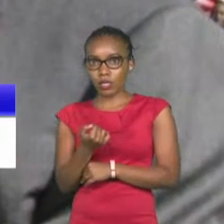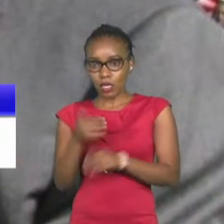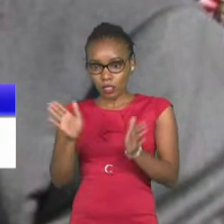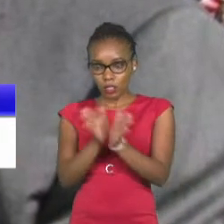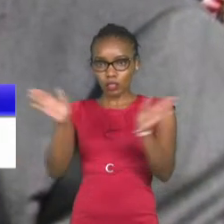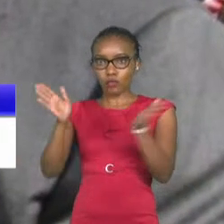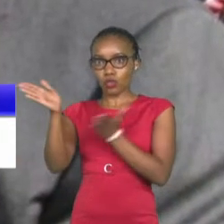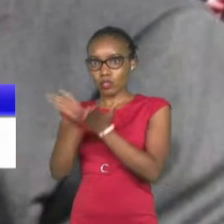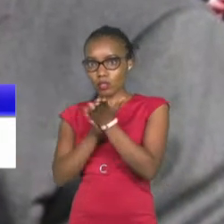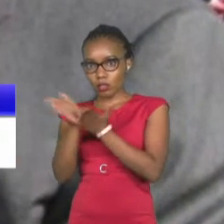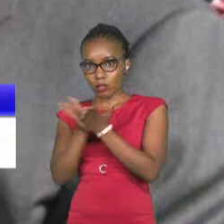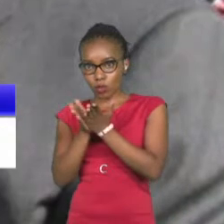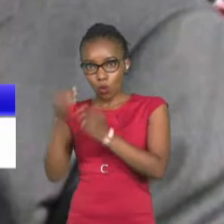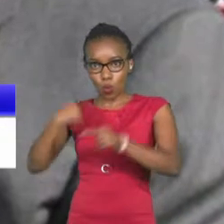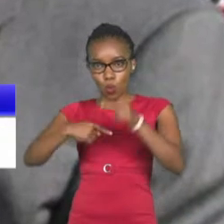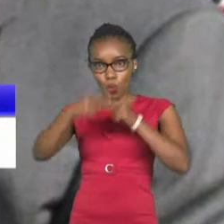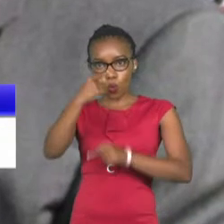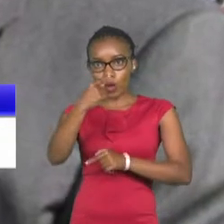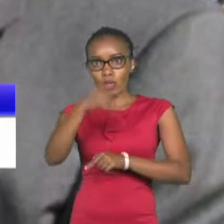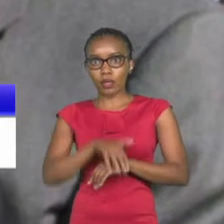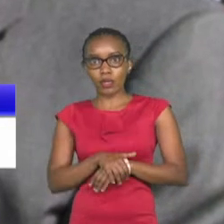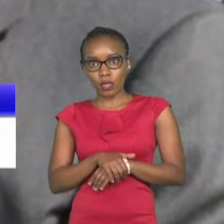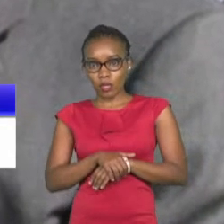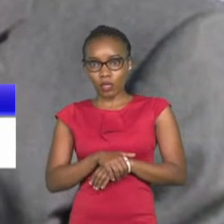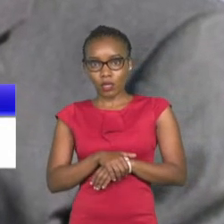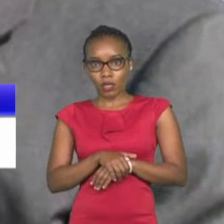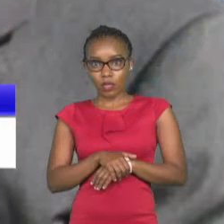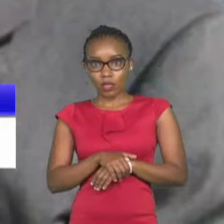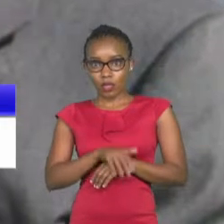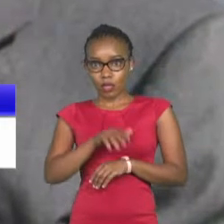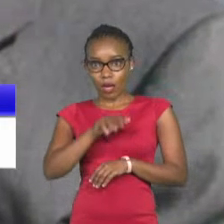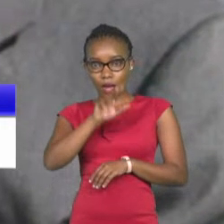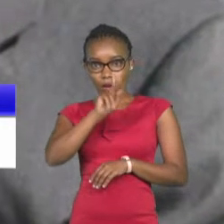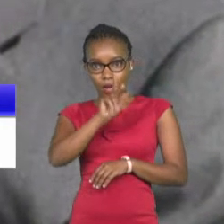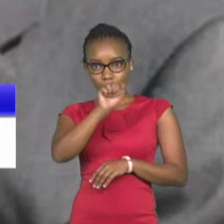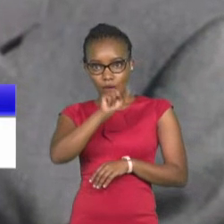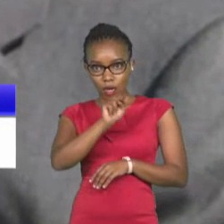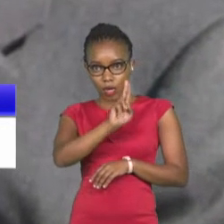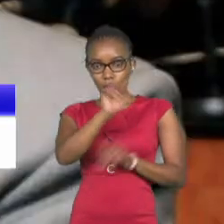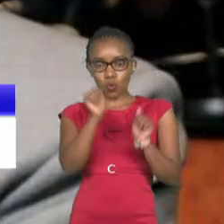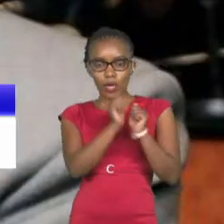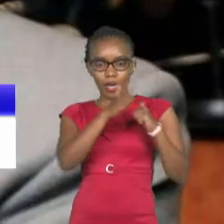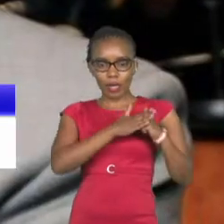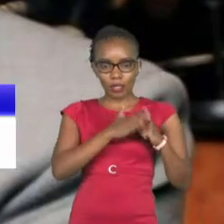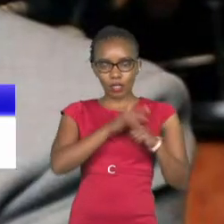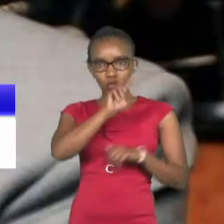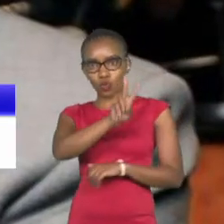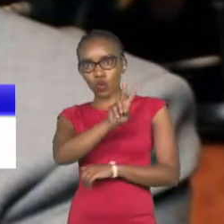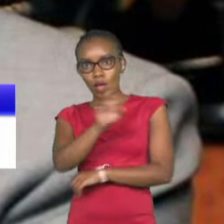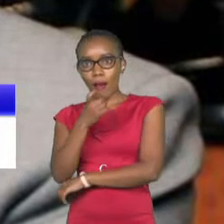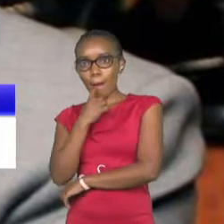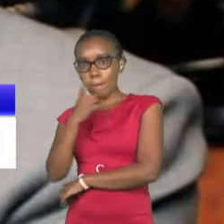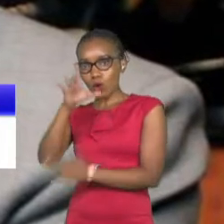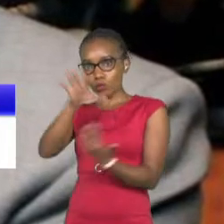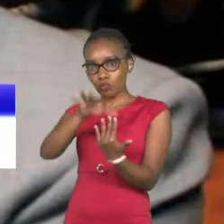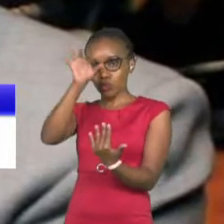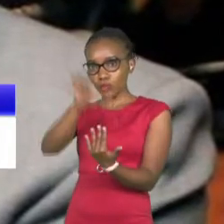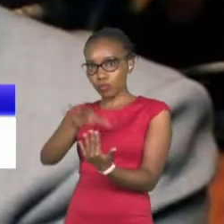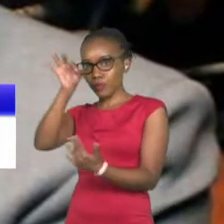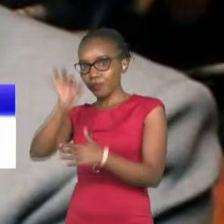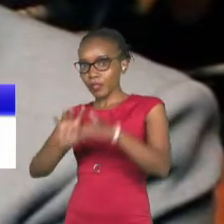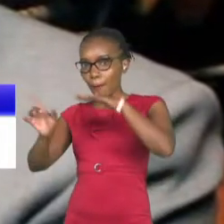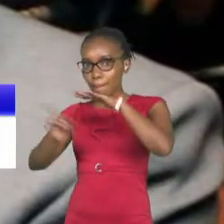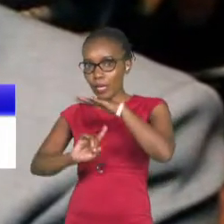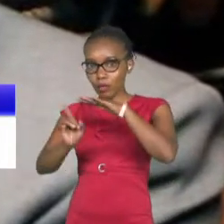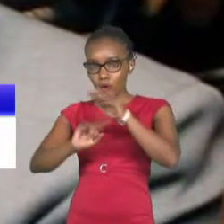service, he vied and won the Nyaribari Church's seat on a Kano ticket in 1992, and Moi would appoint him the Minister